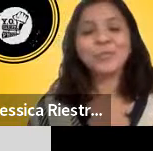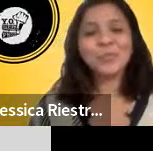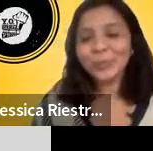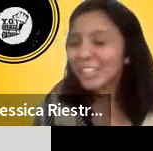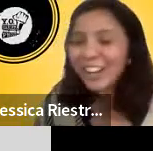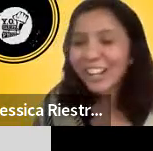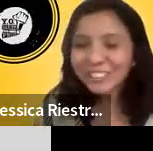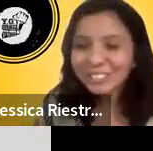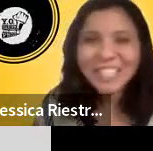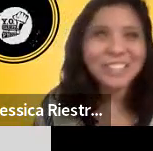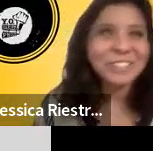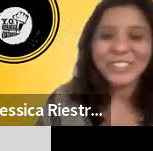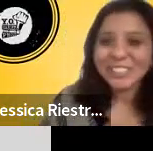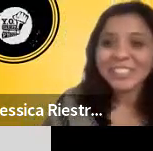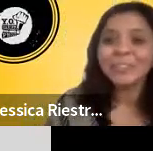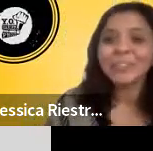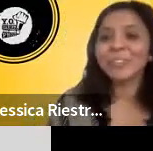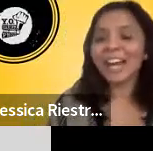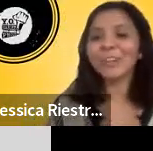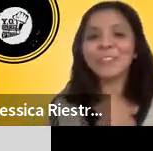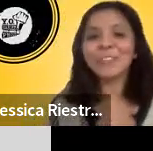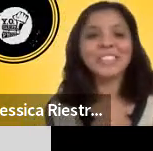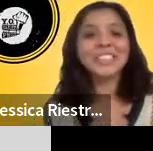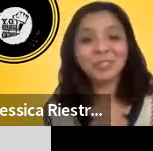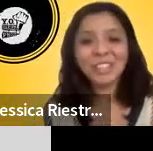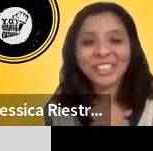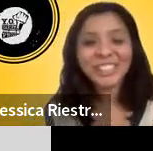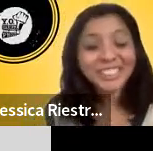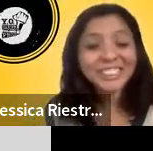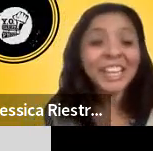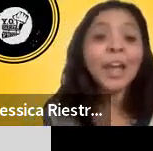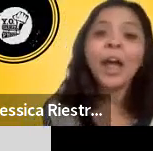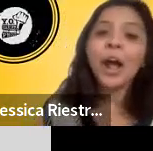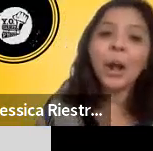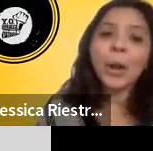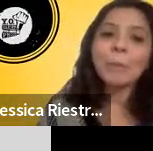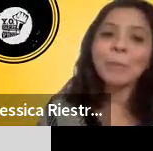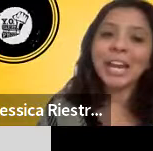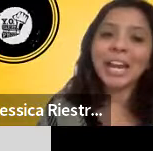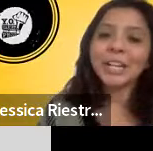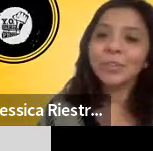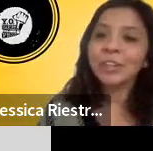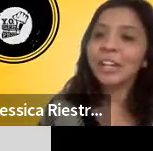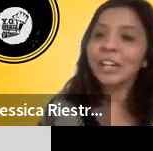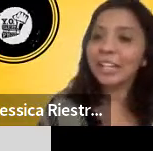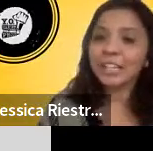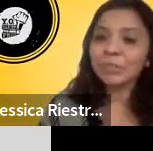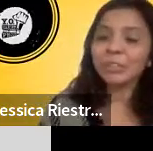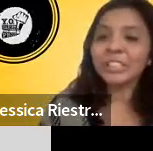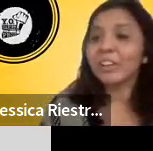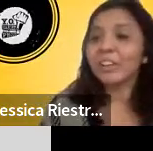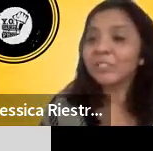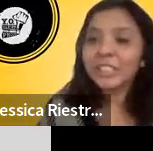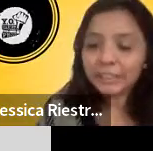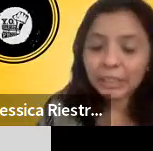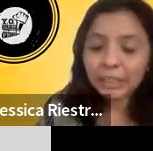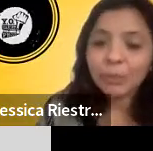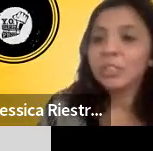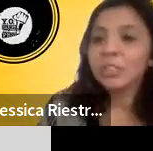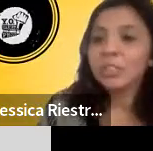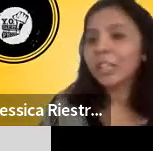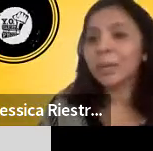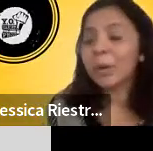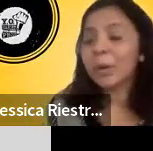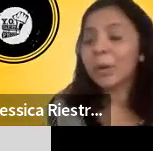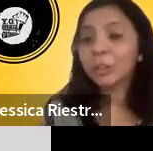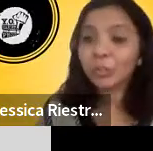a pretty awesome celebration where we had amazing speakers. And they really delved deep